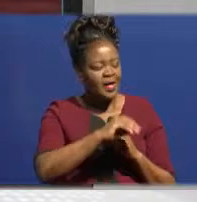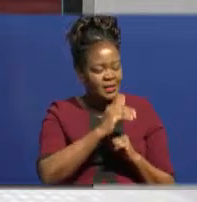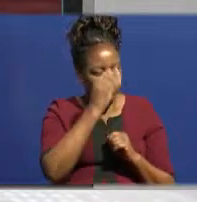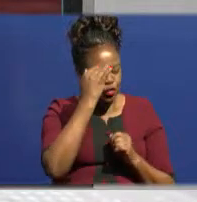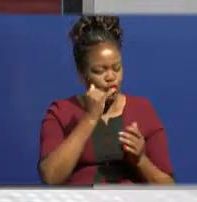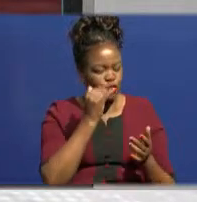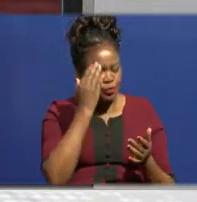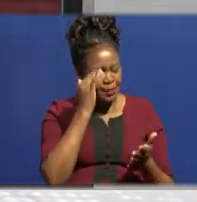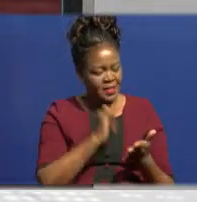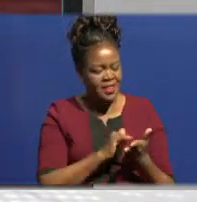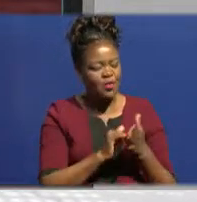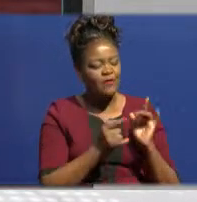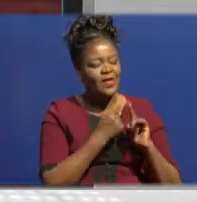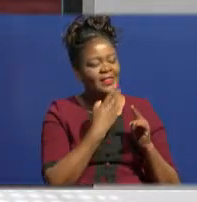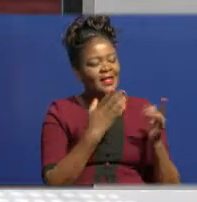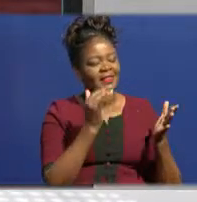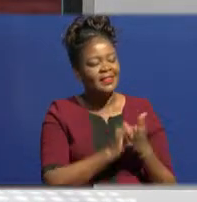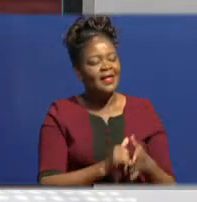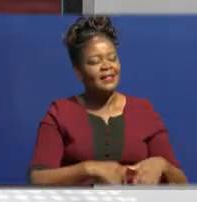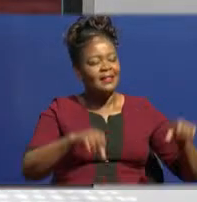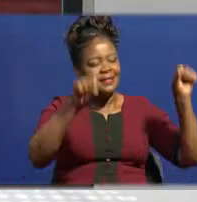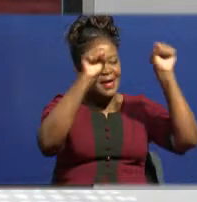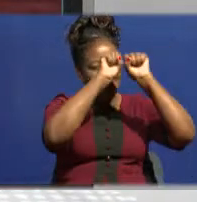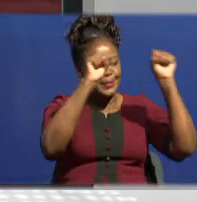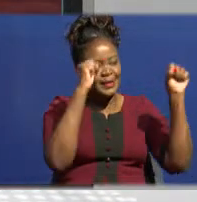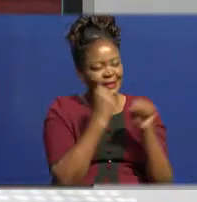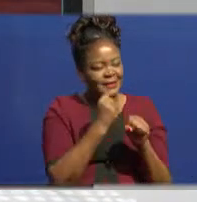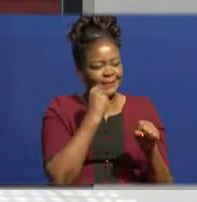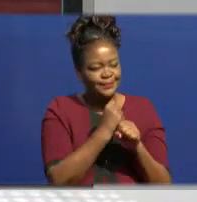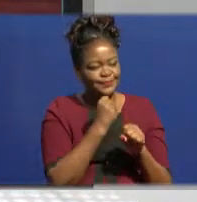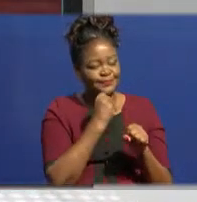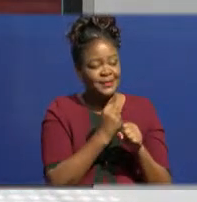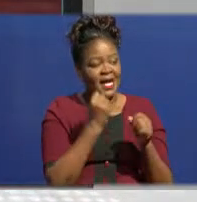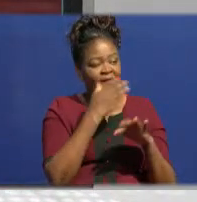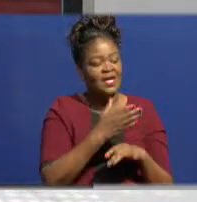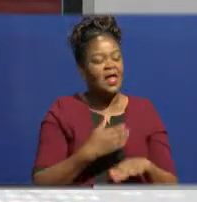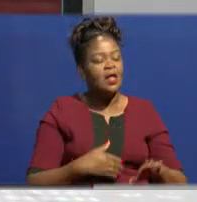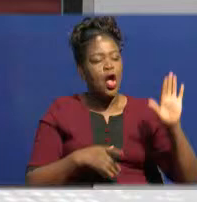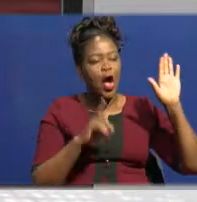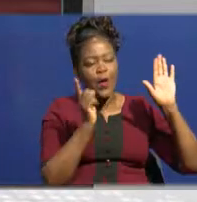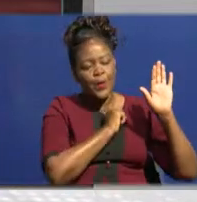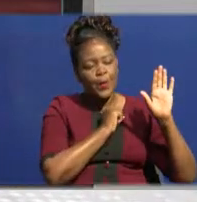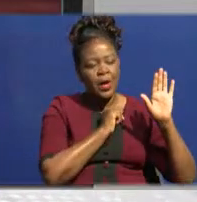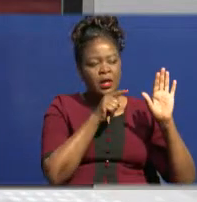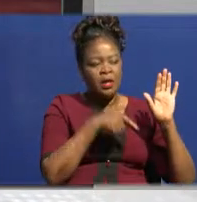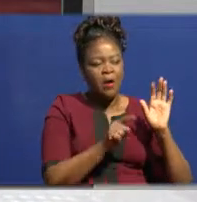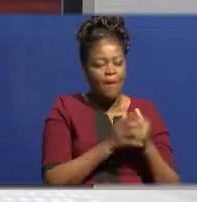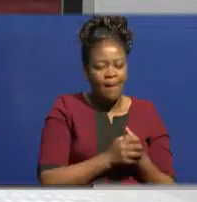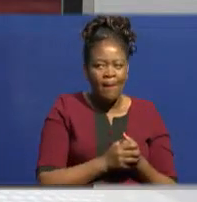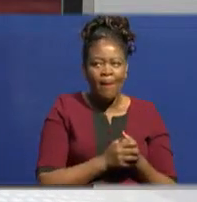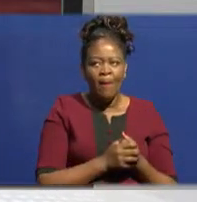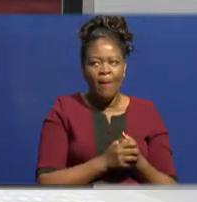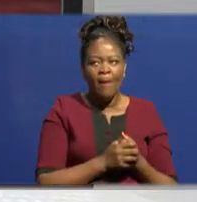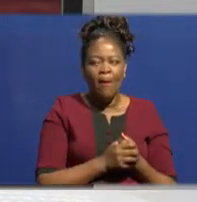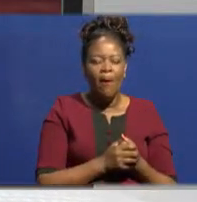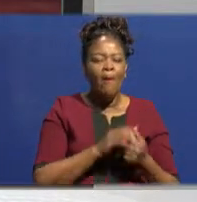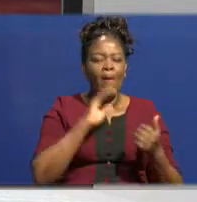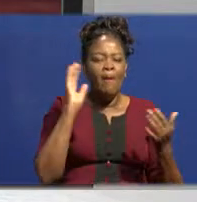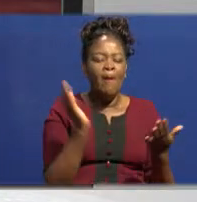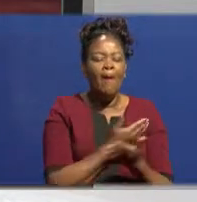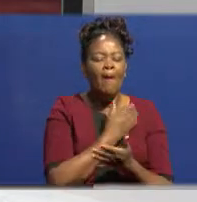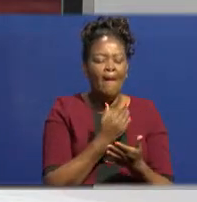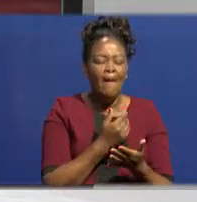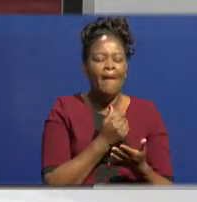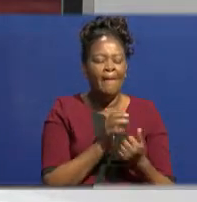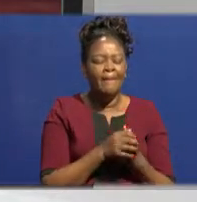remember that is one of the first thing that the head of state did, even after swearing in. He did away with a number of